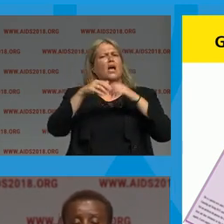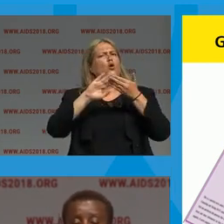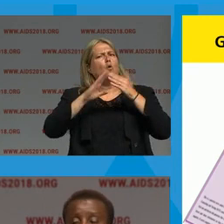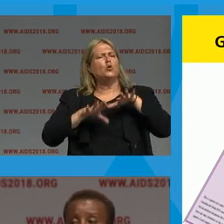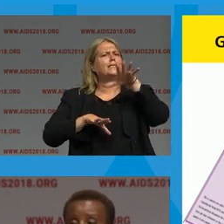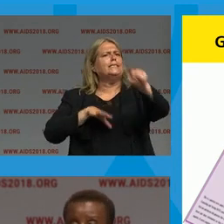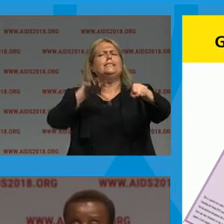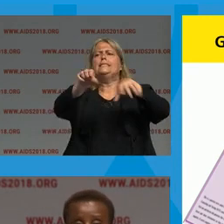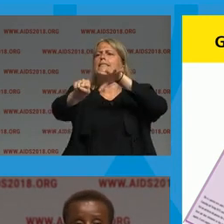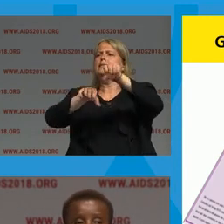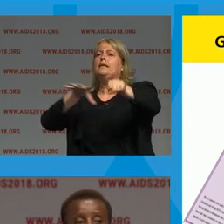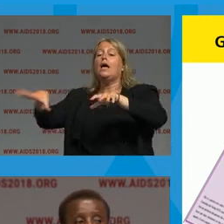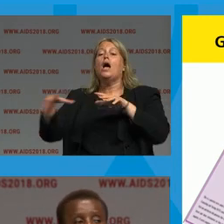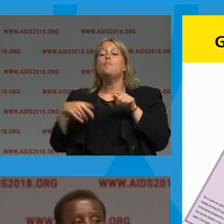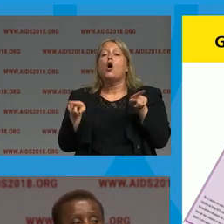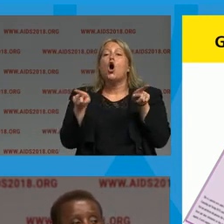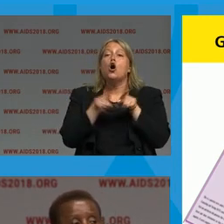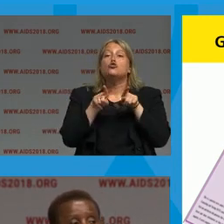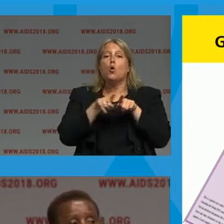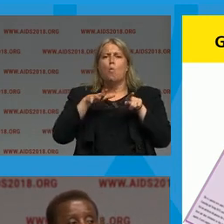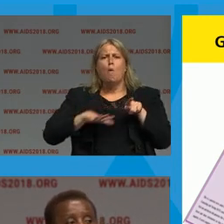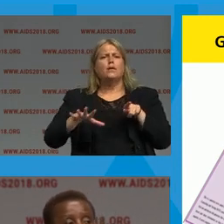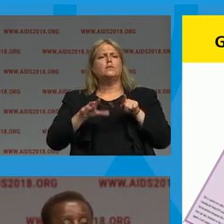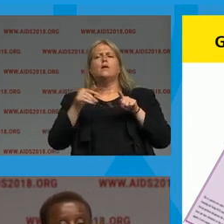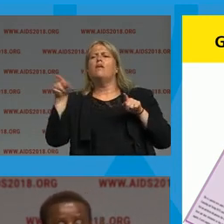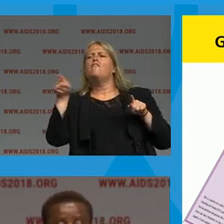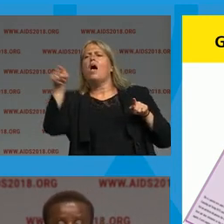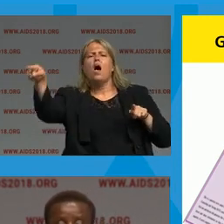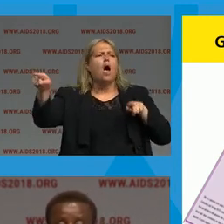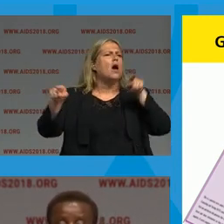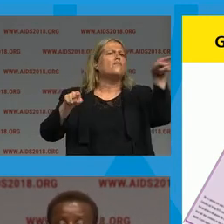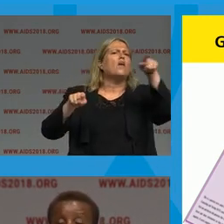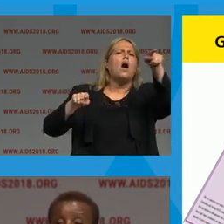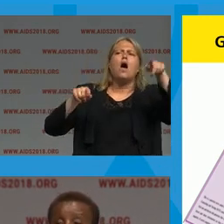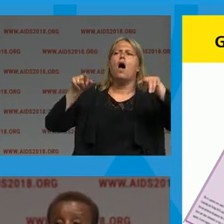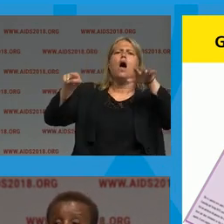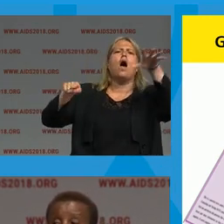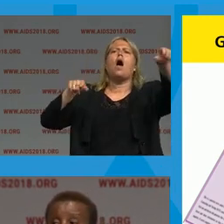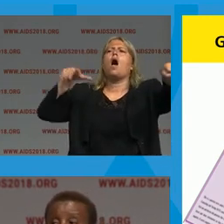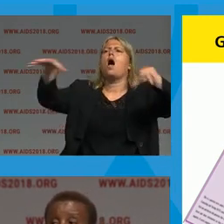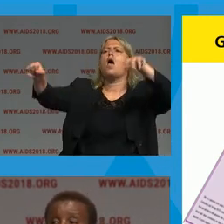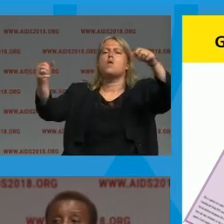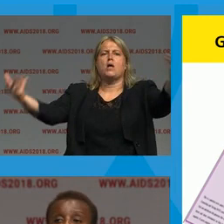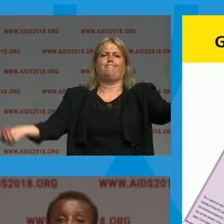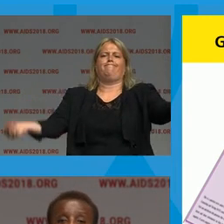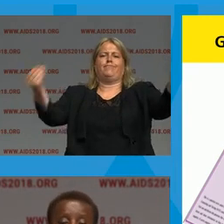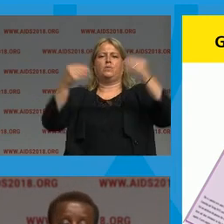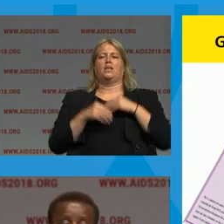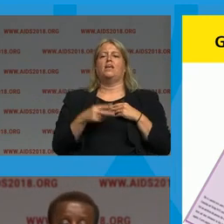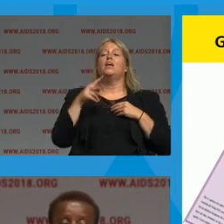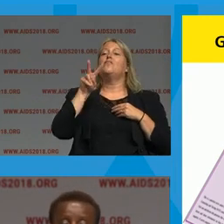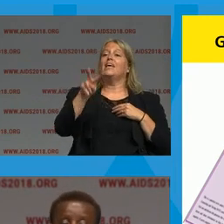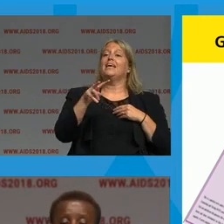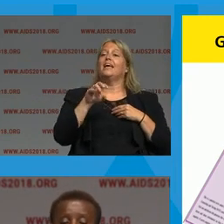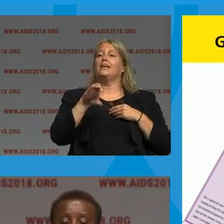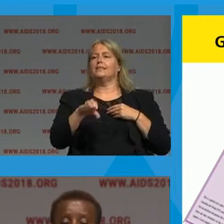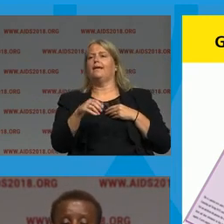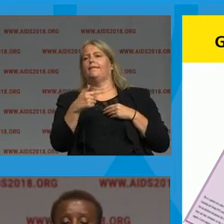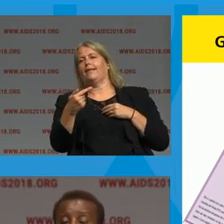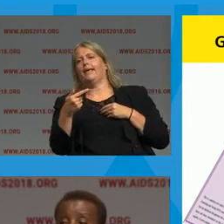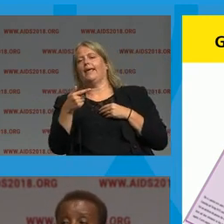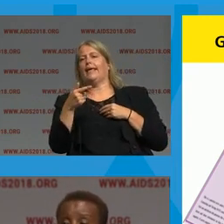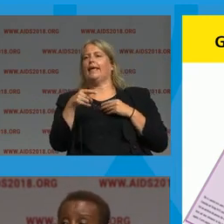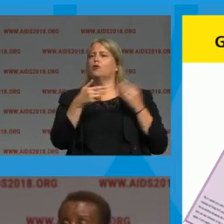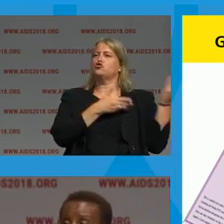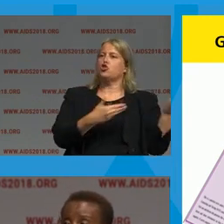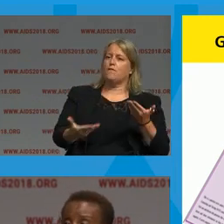the most underserved to bring them for VCT services designed to be stigma-free